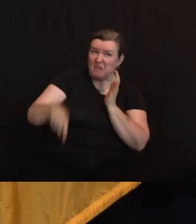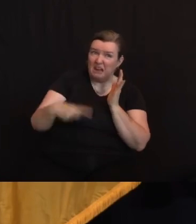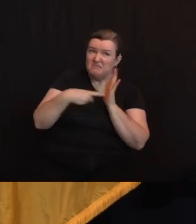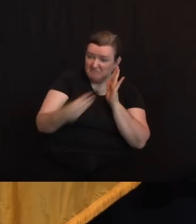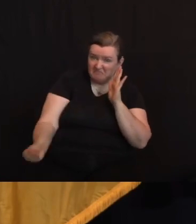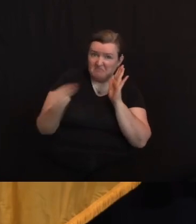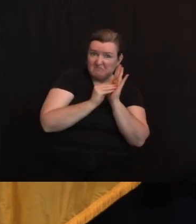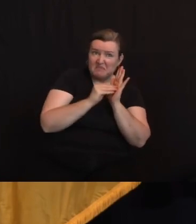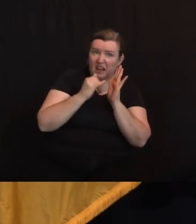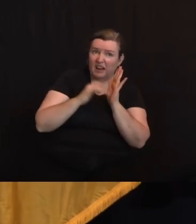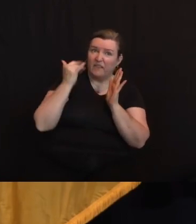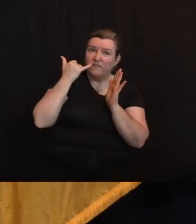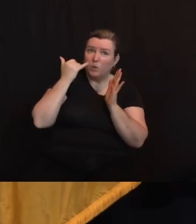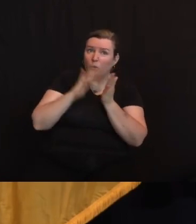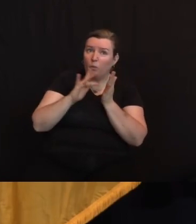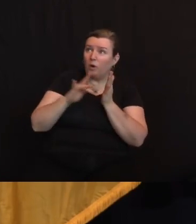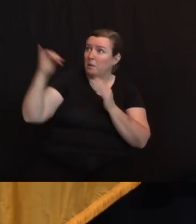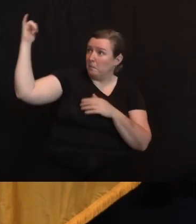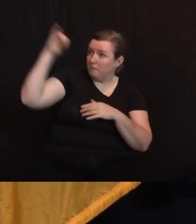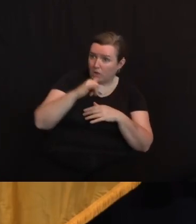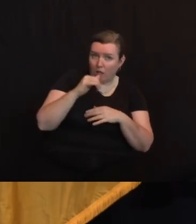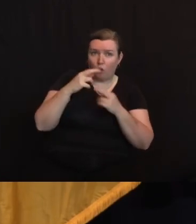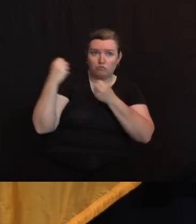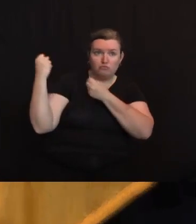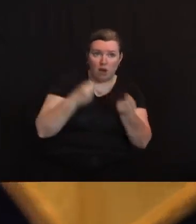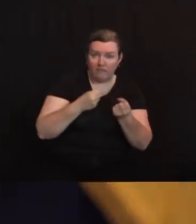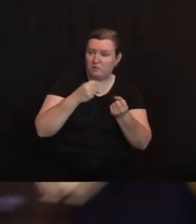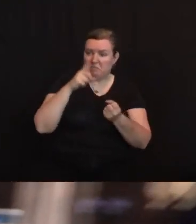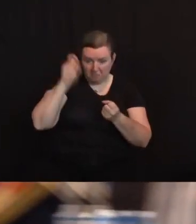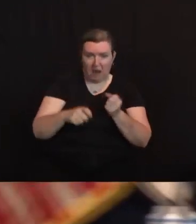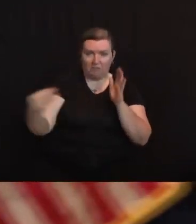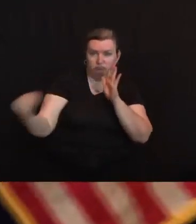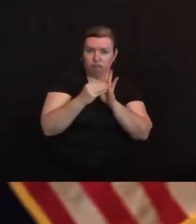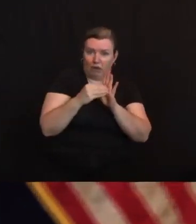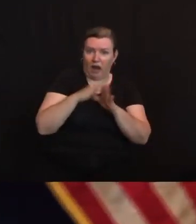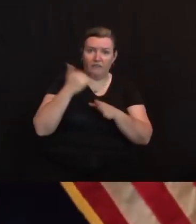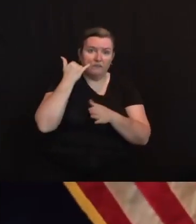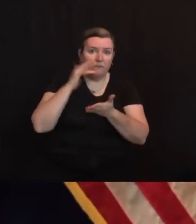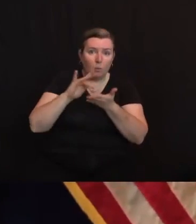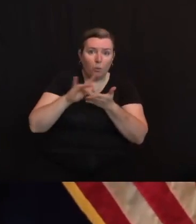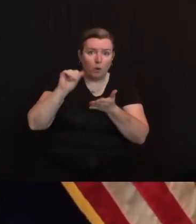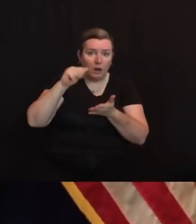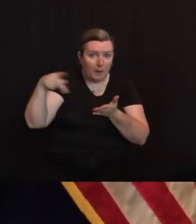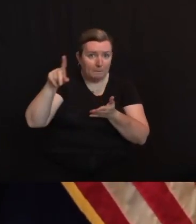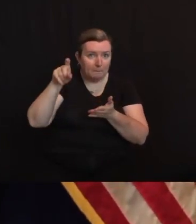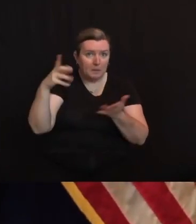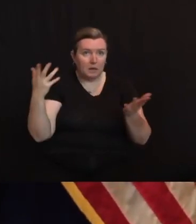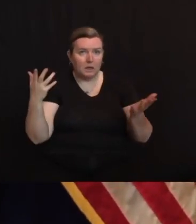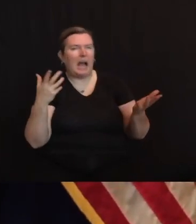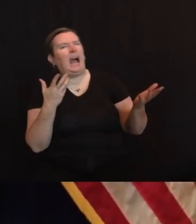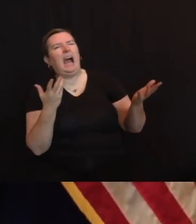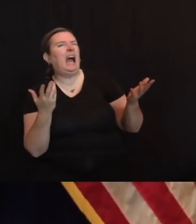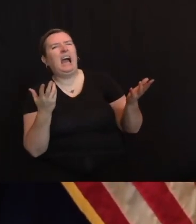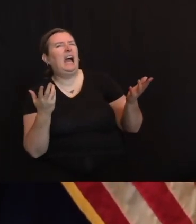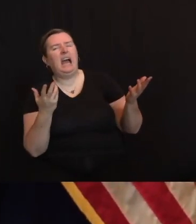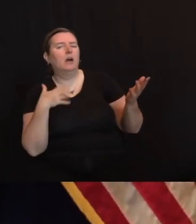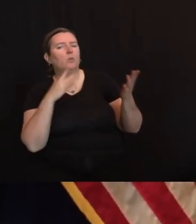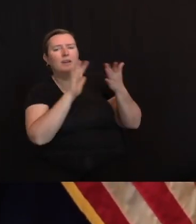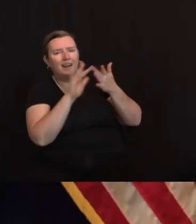arrive at an airport in the state? How does that piece of it work? We're working with all of the airlines. So before